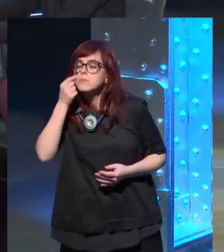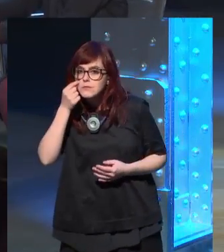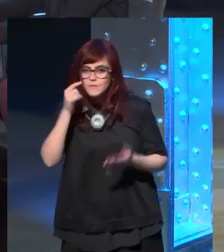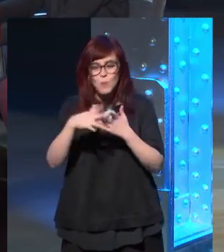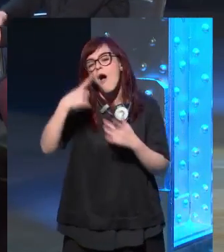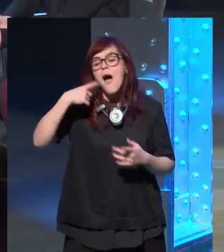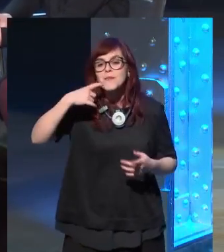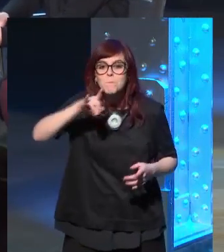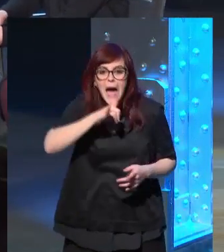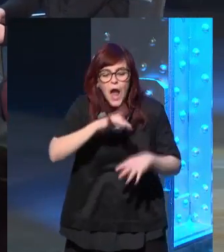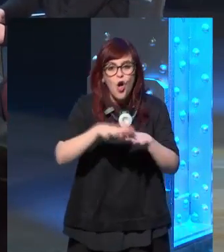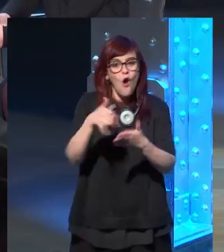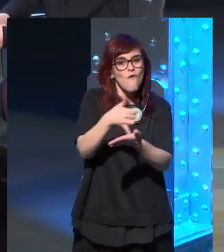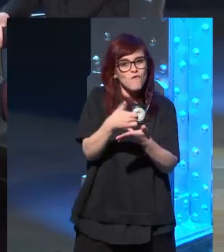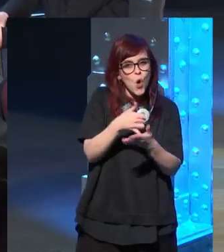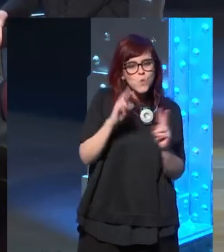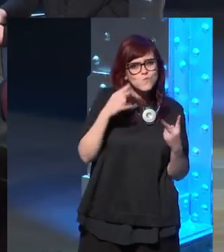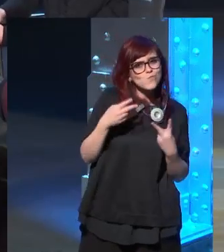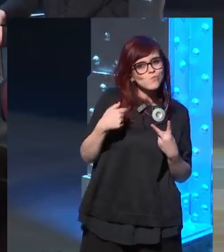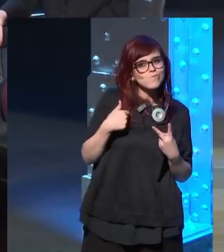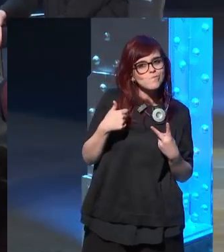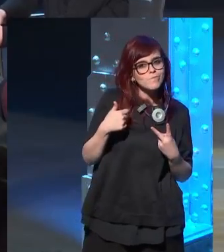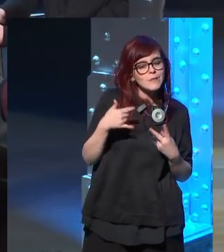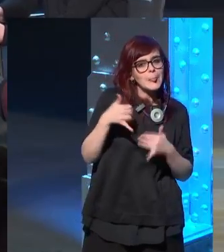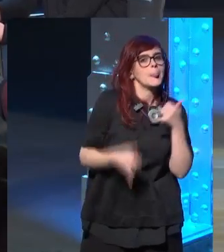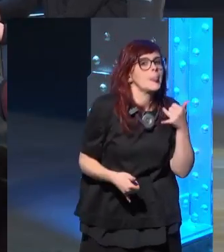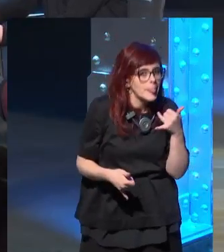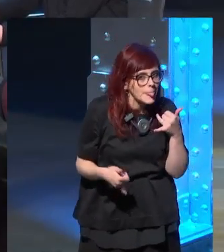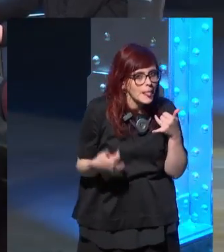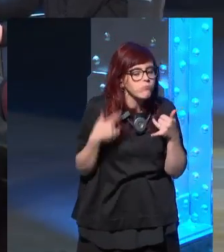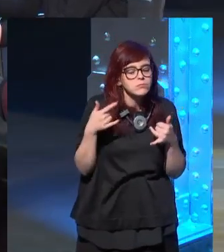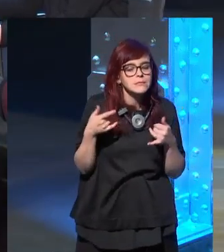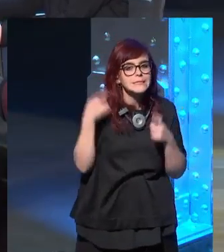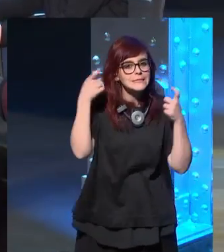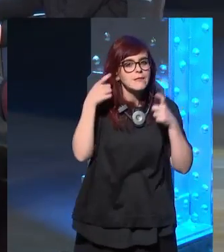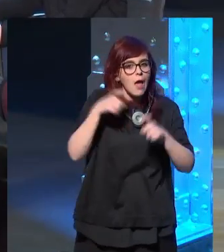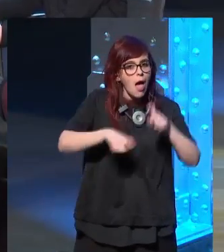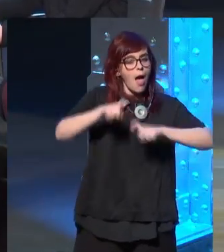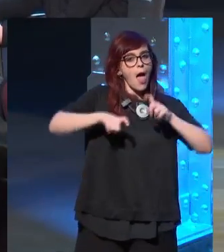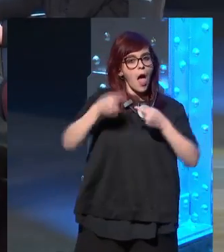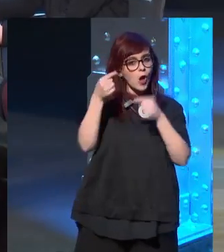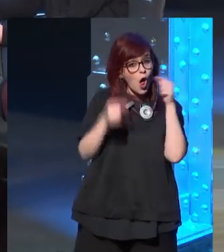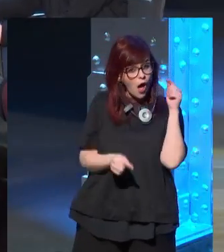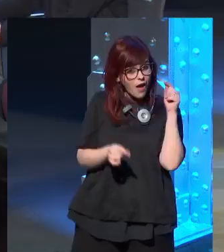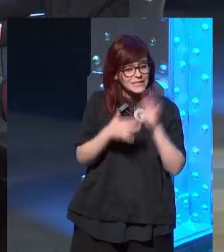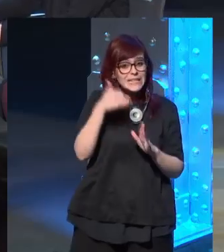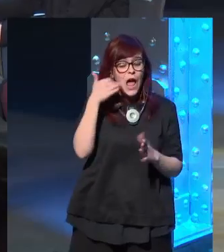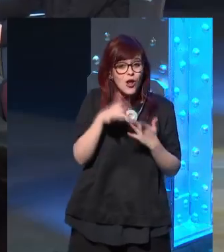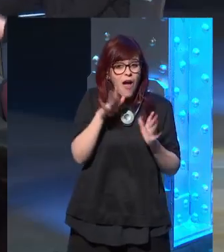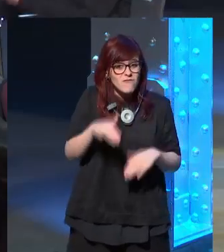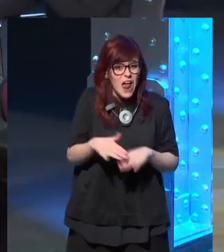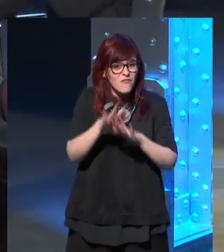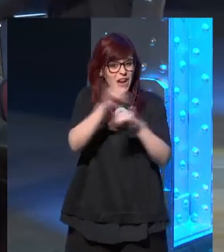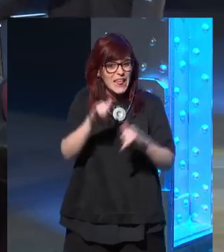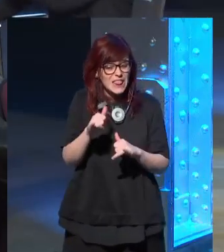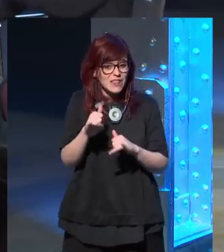vulnerabilities or that's a sort of robbing us of happiness, and just doing a lot of what you're